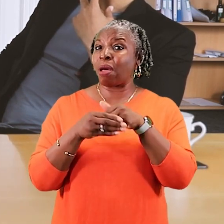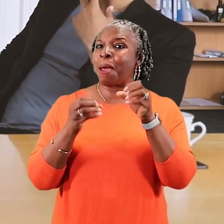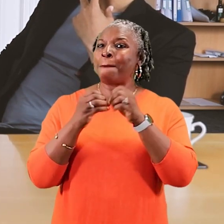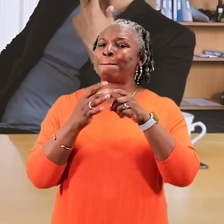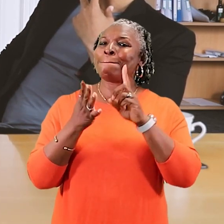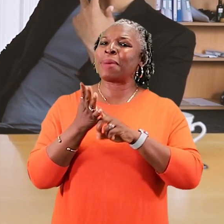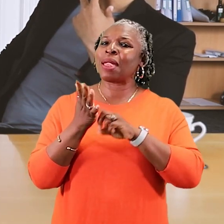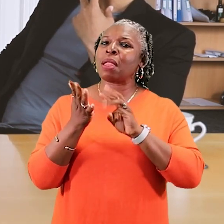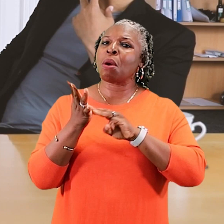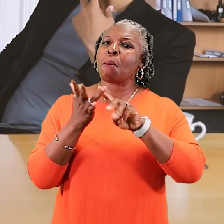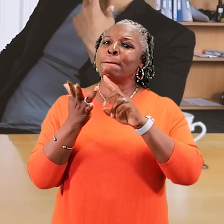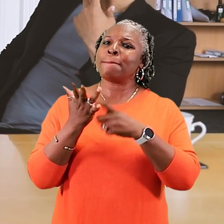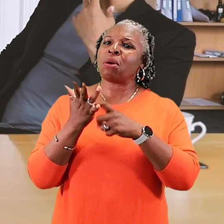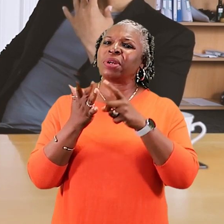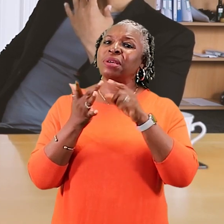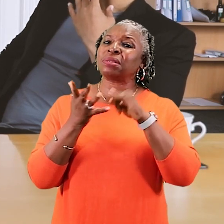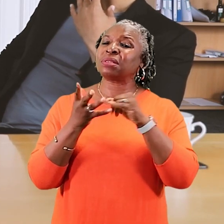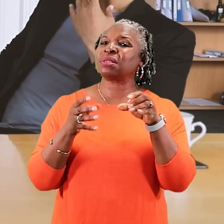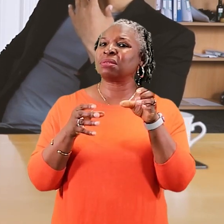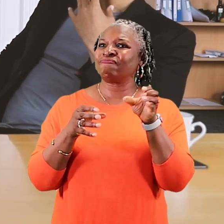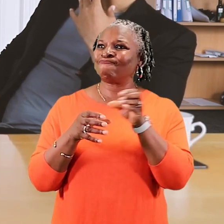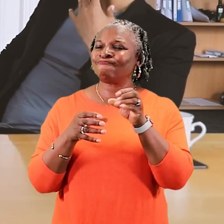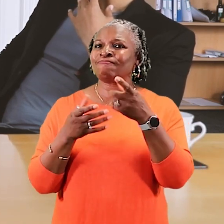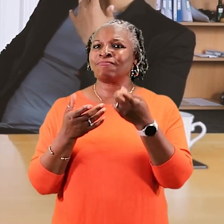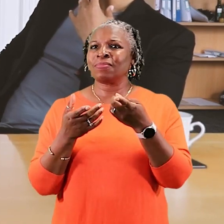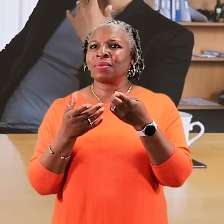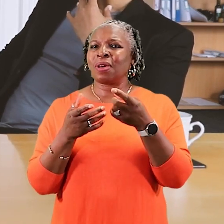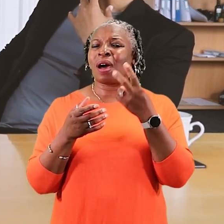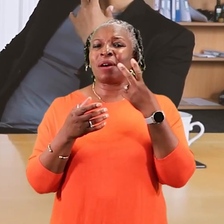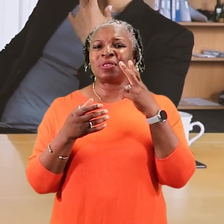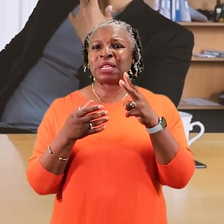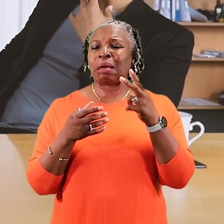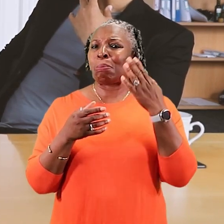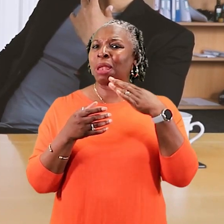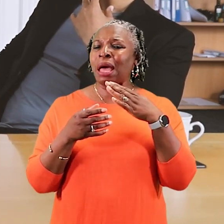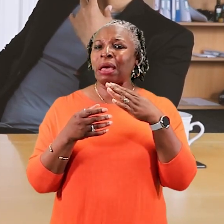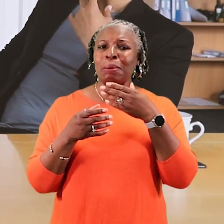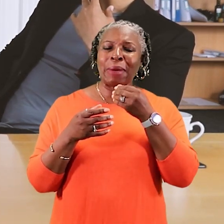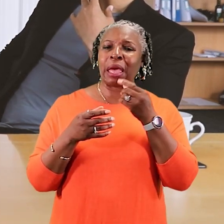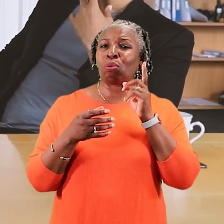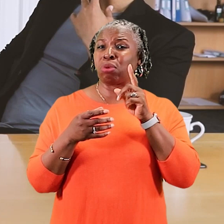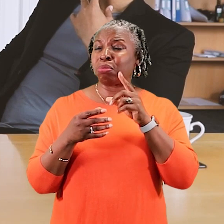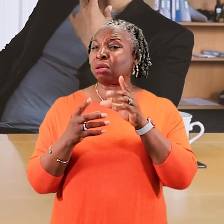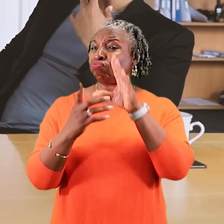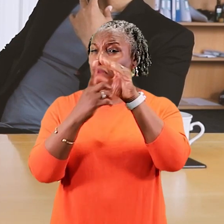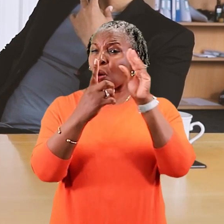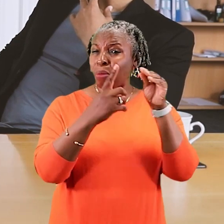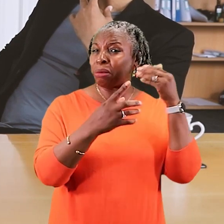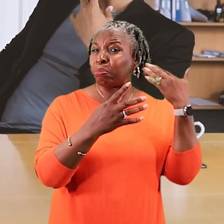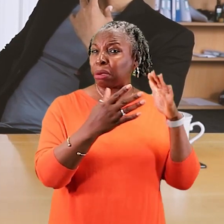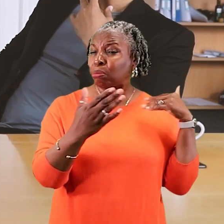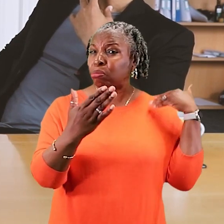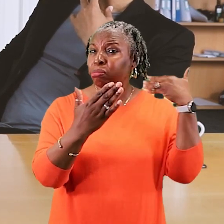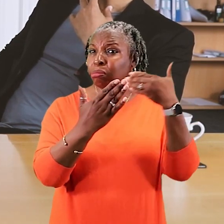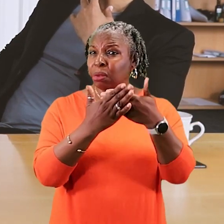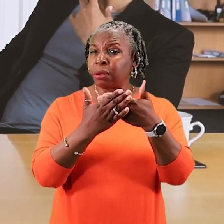Prosecution Service, Baroness Scotland was the Attorney General. I've worked in environments where I've seen black men and women as role models